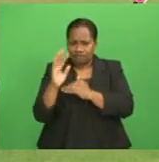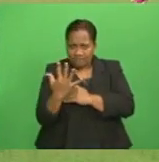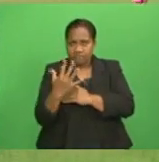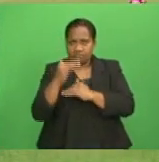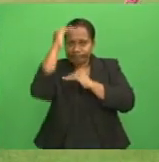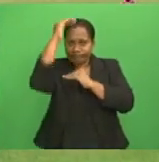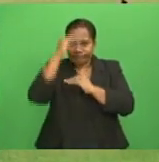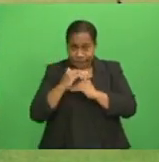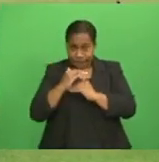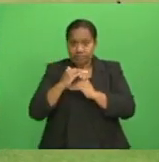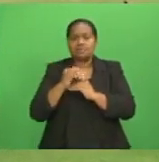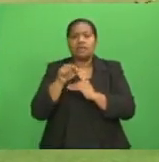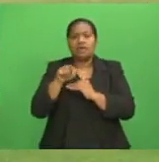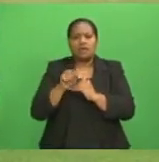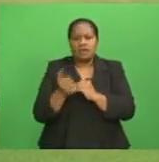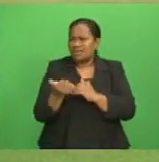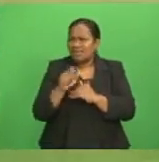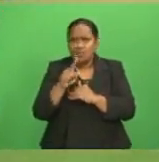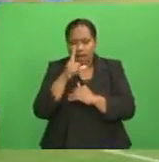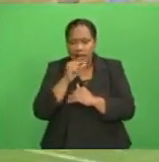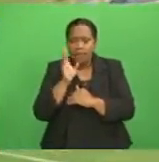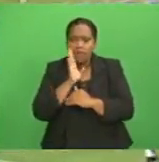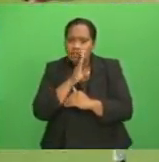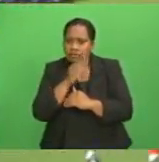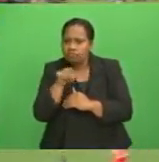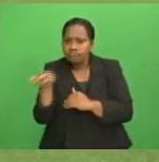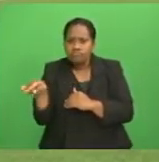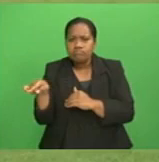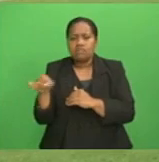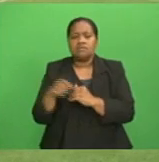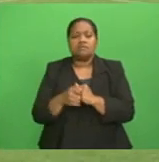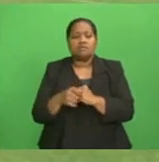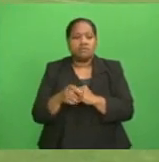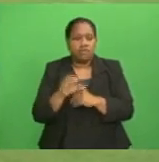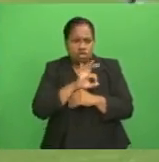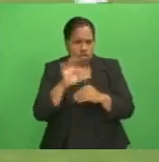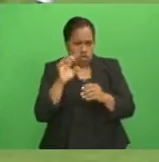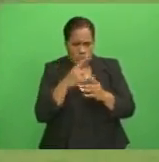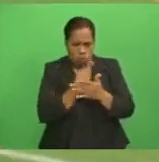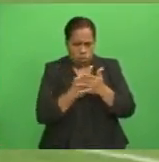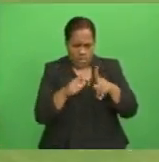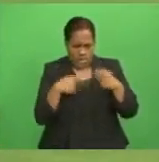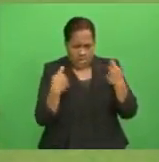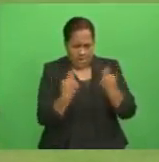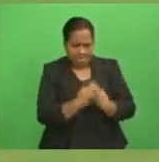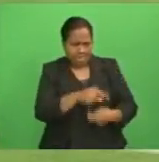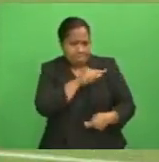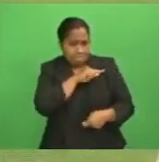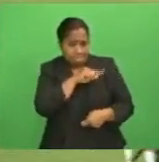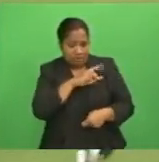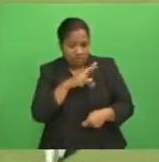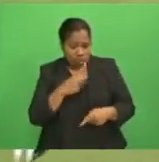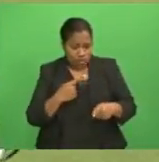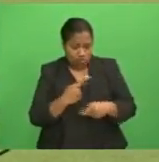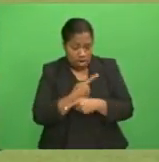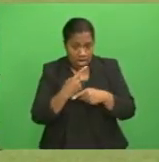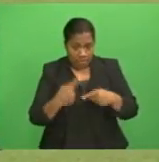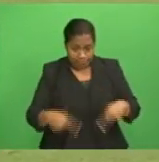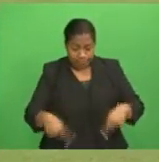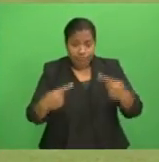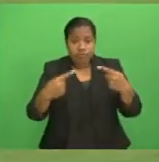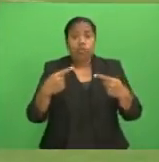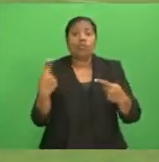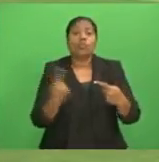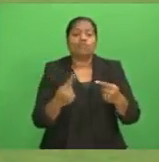can miss out in the Fiji fact. The only team that has qualified for the week-long tournament is Lambasa, while the